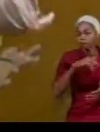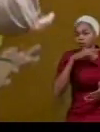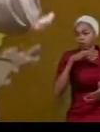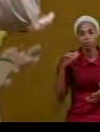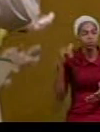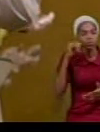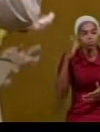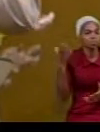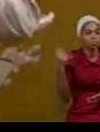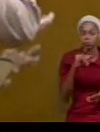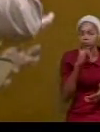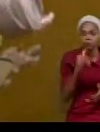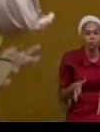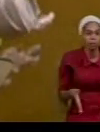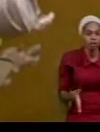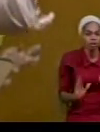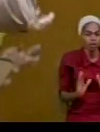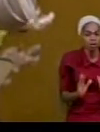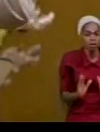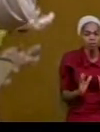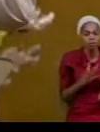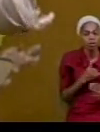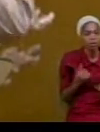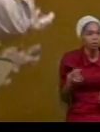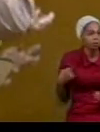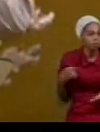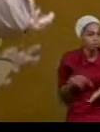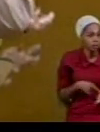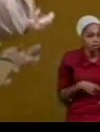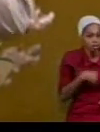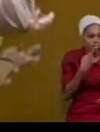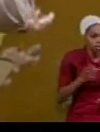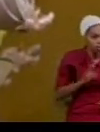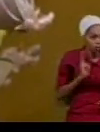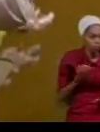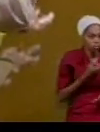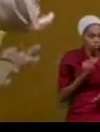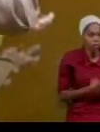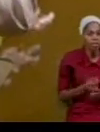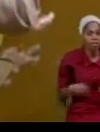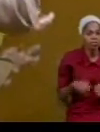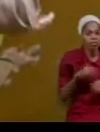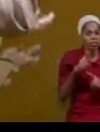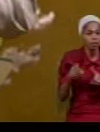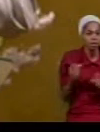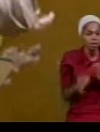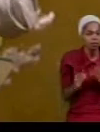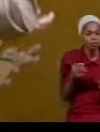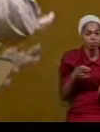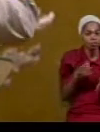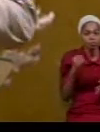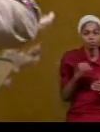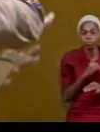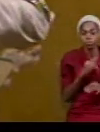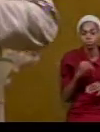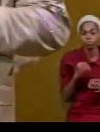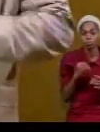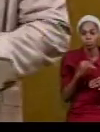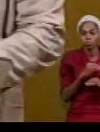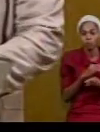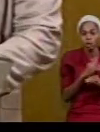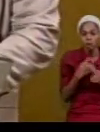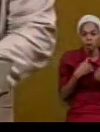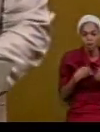a title, and even if you have a position, and even if you are an acknowledged person, and you are unclean, you are